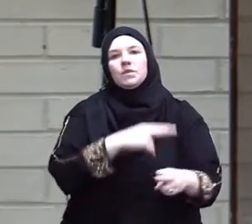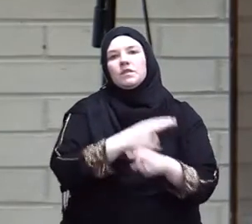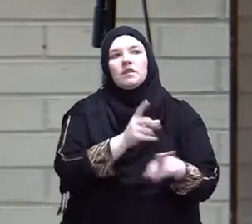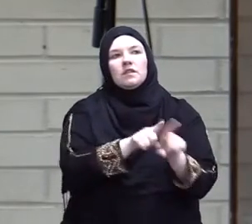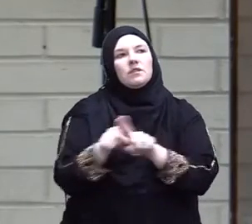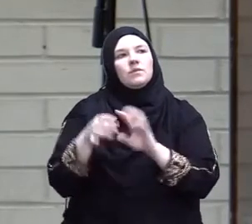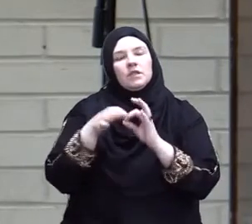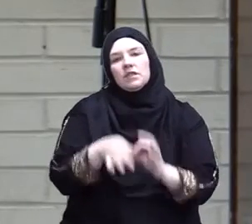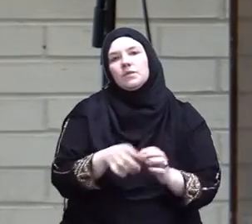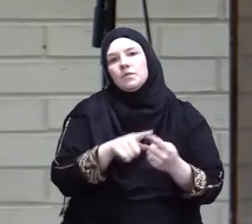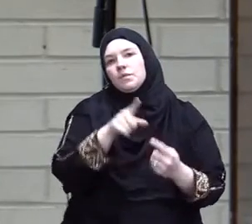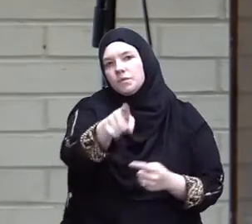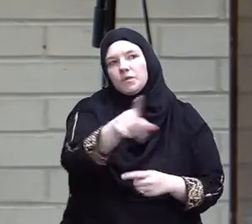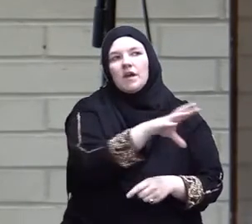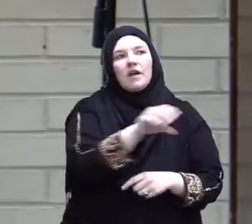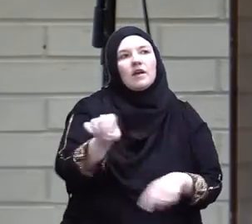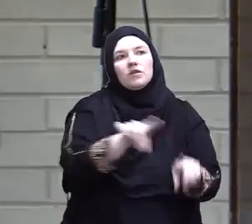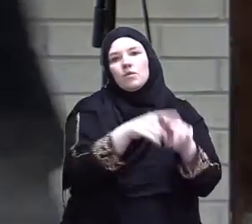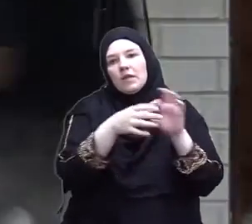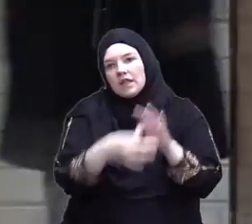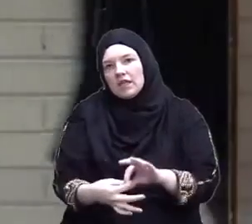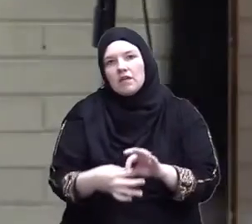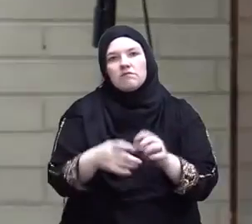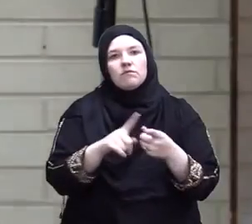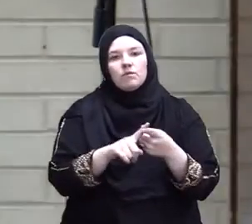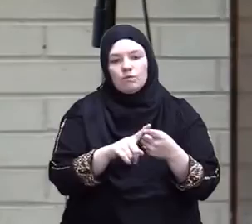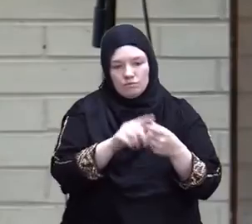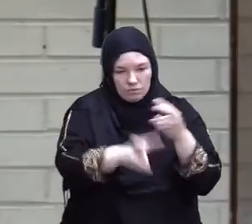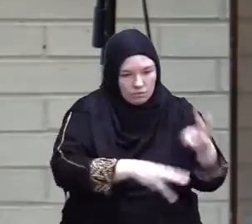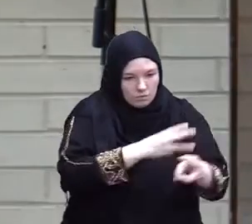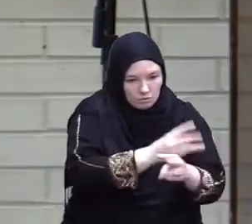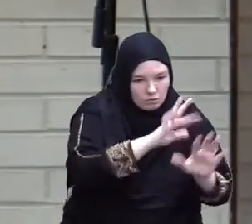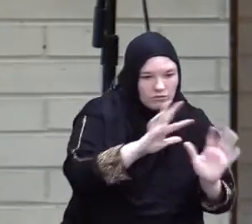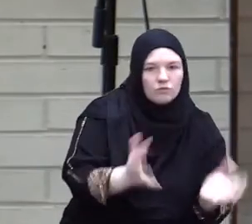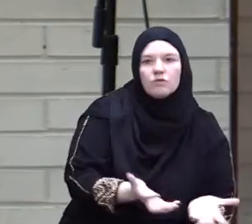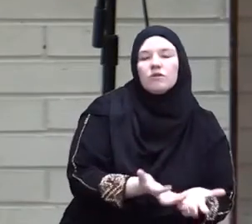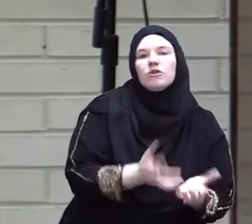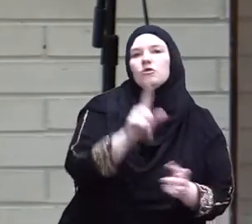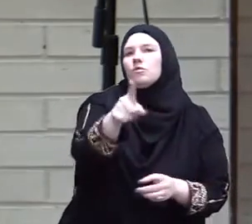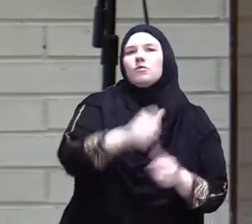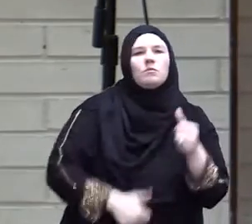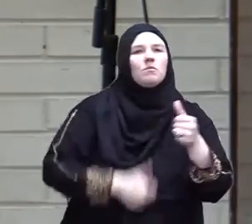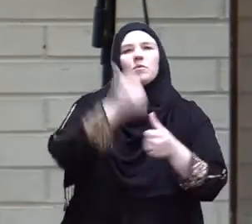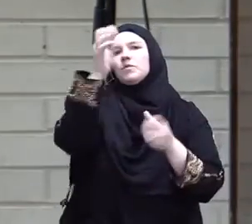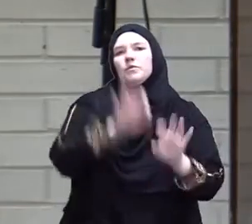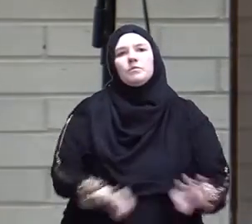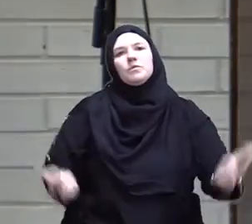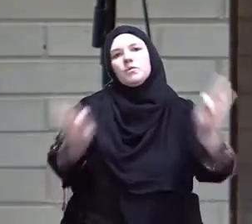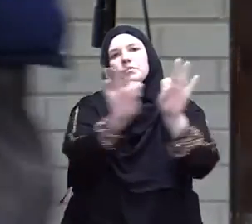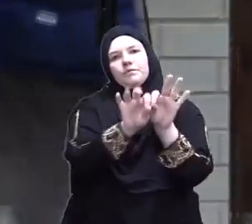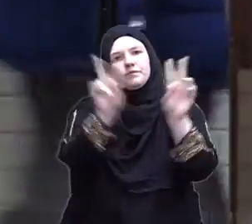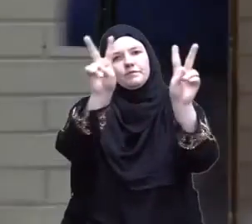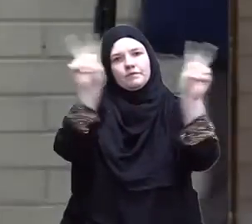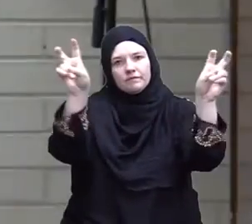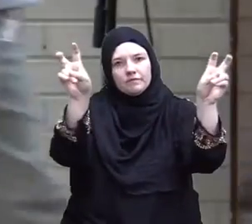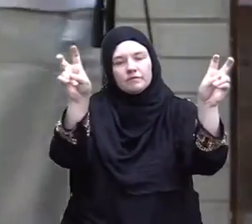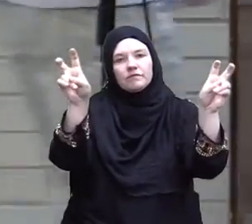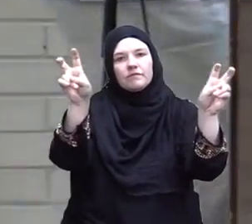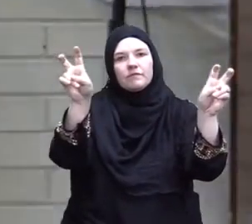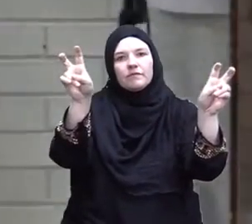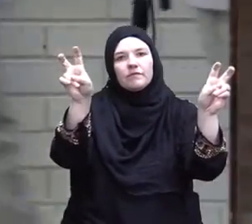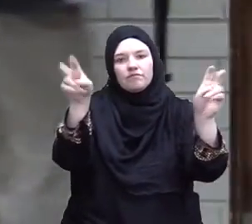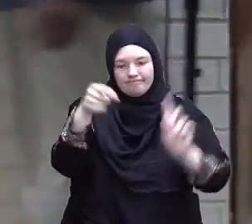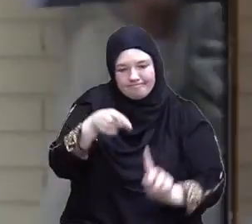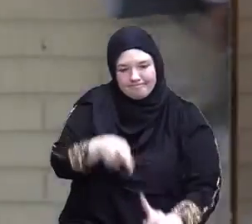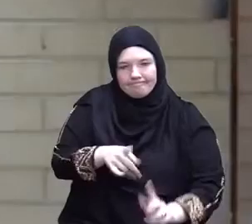relates to you and as you relate to it. So you are the most important subject the